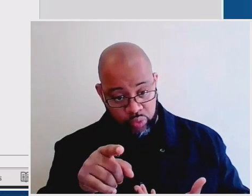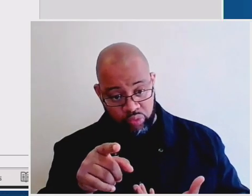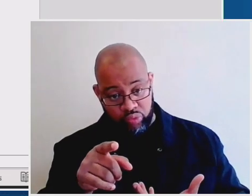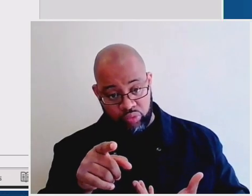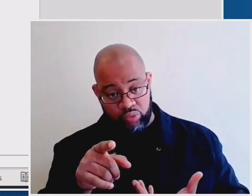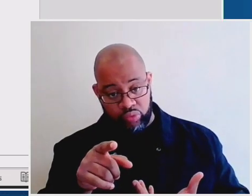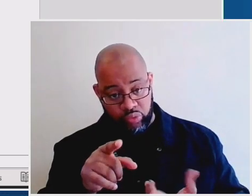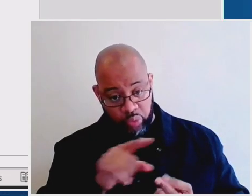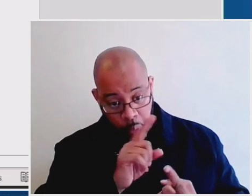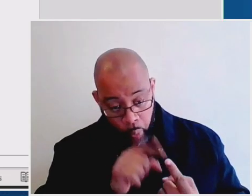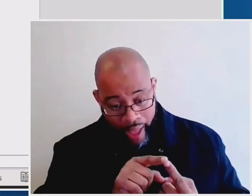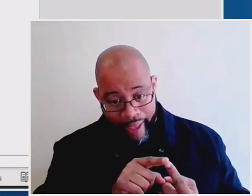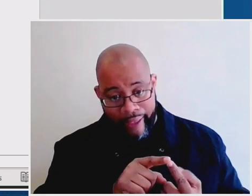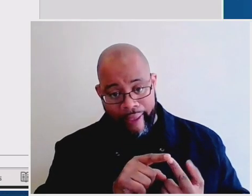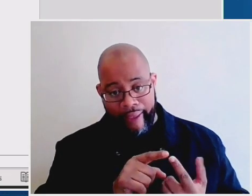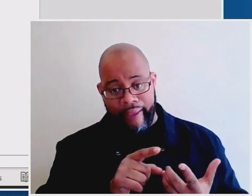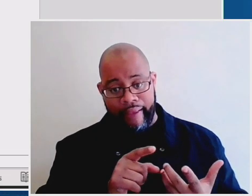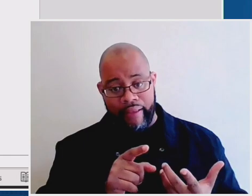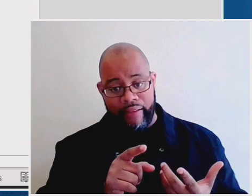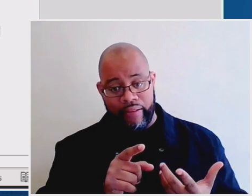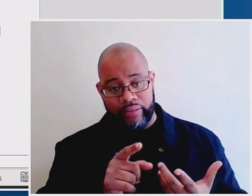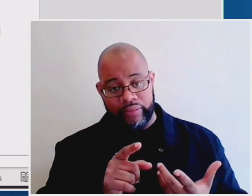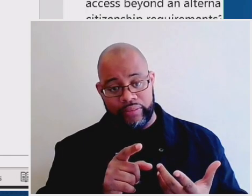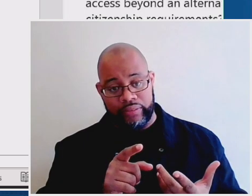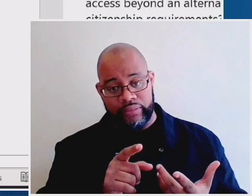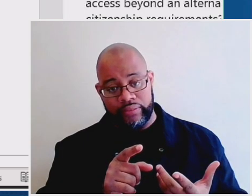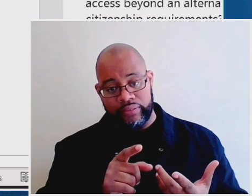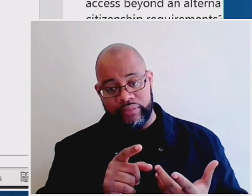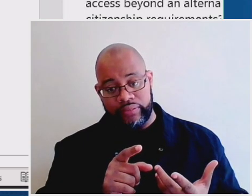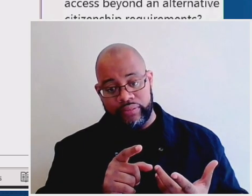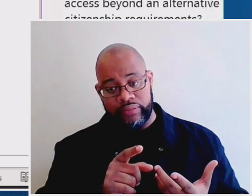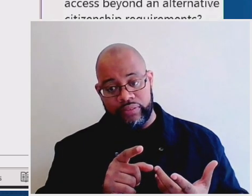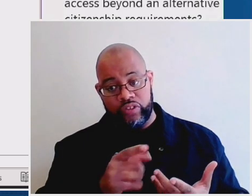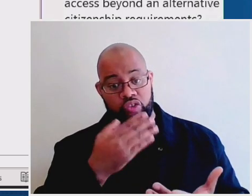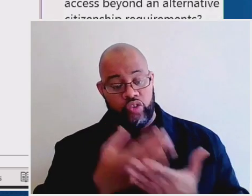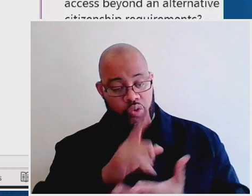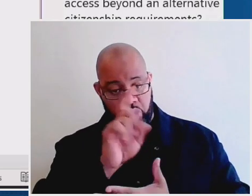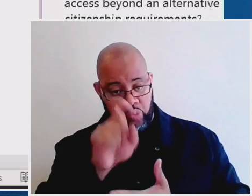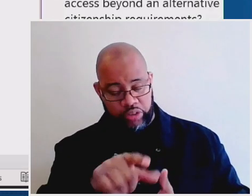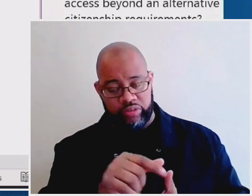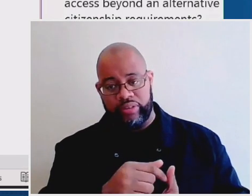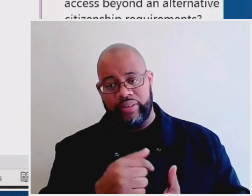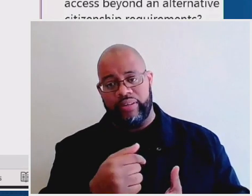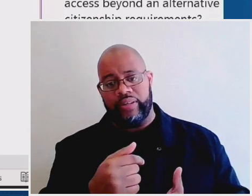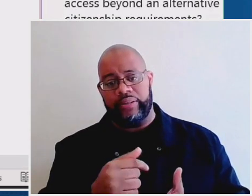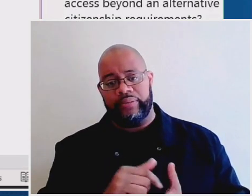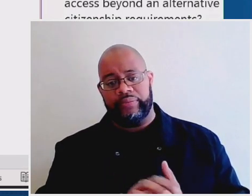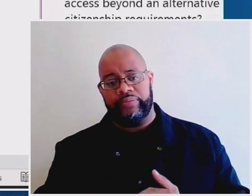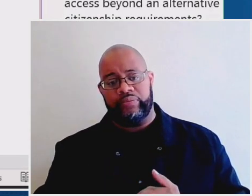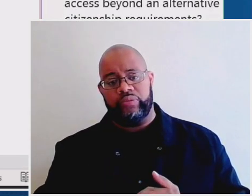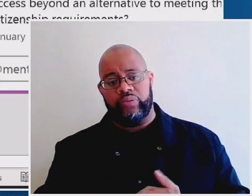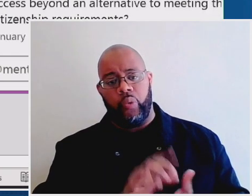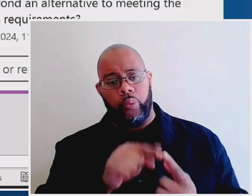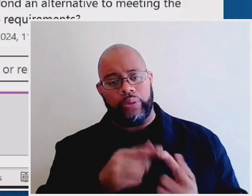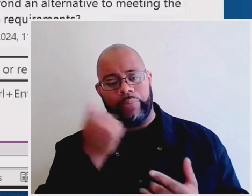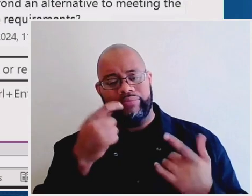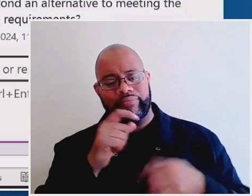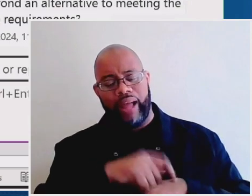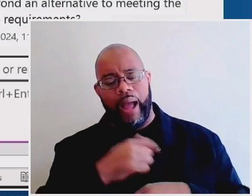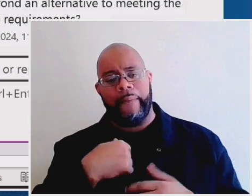when, what? Great question, Aaron. I when is the best time? I just